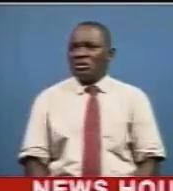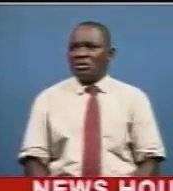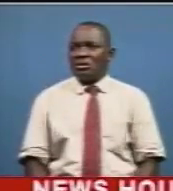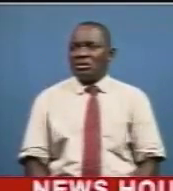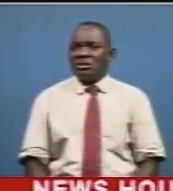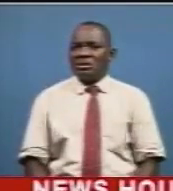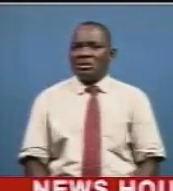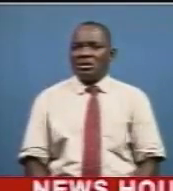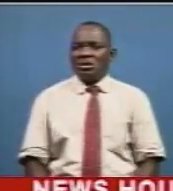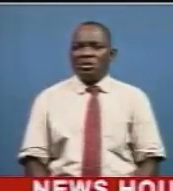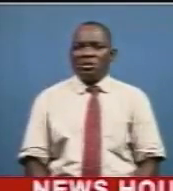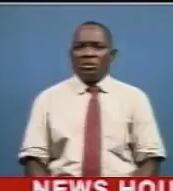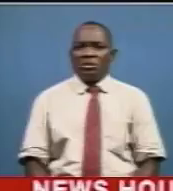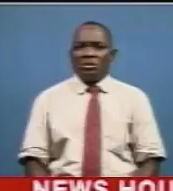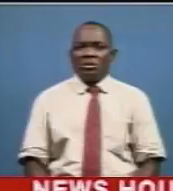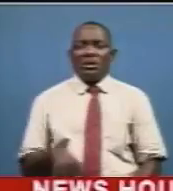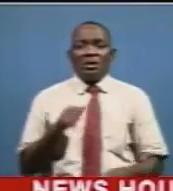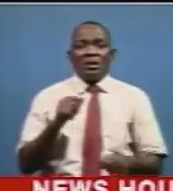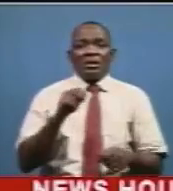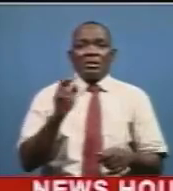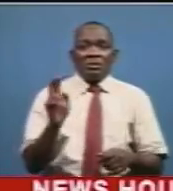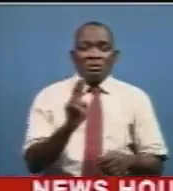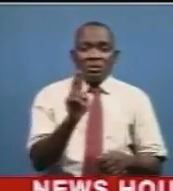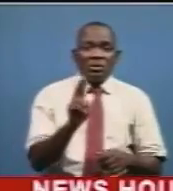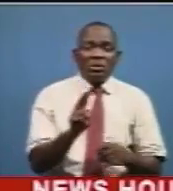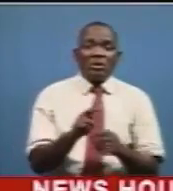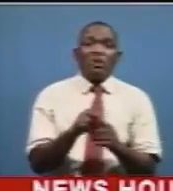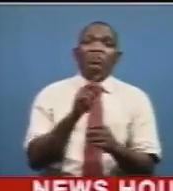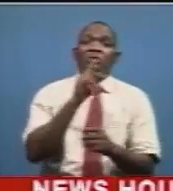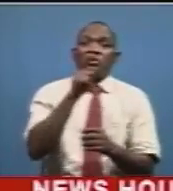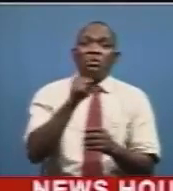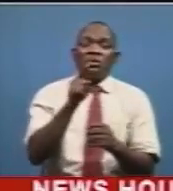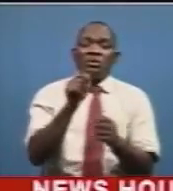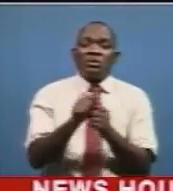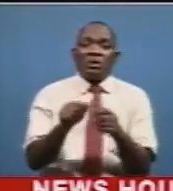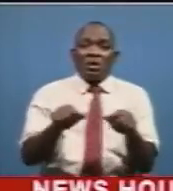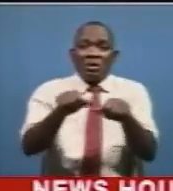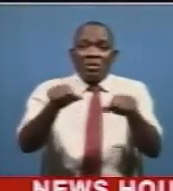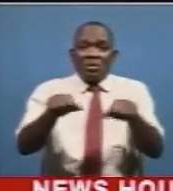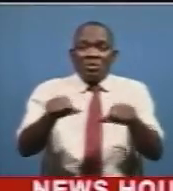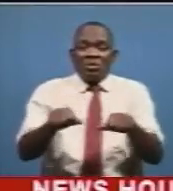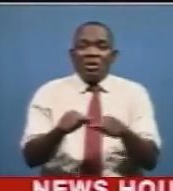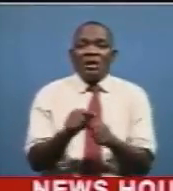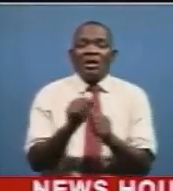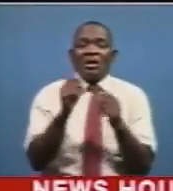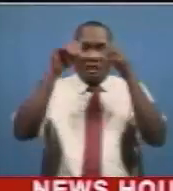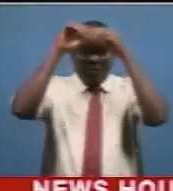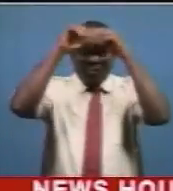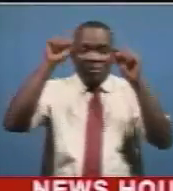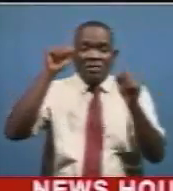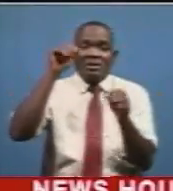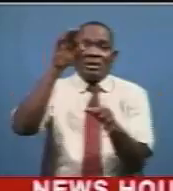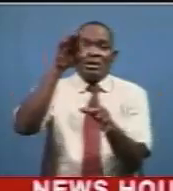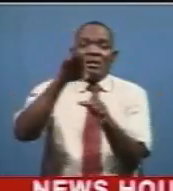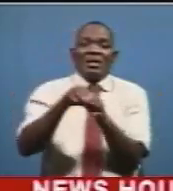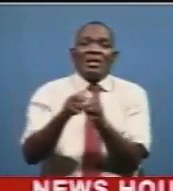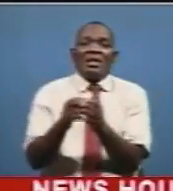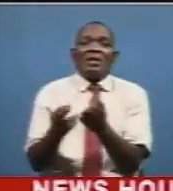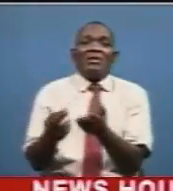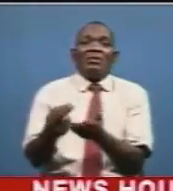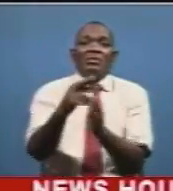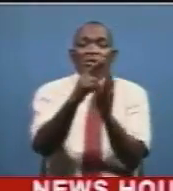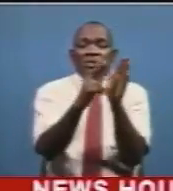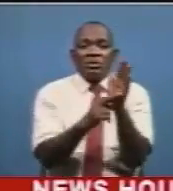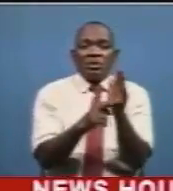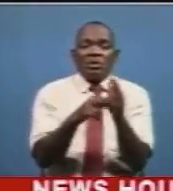be allowed to access the originals of the constituency presidential election results collation forms Form 9 for